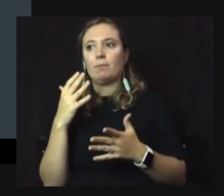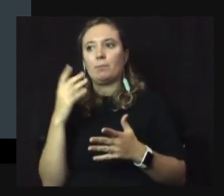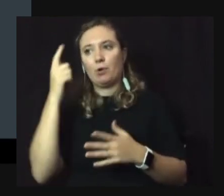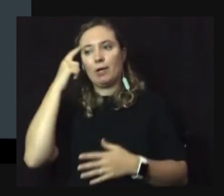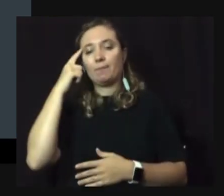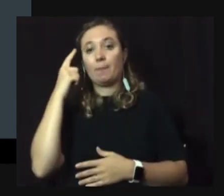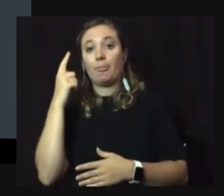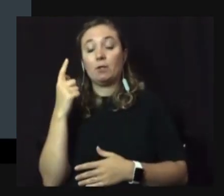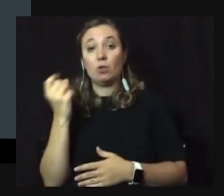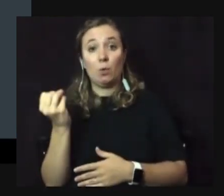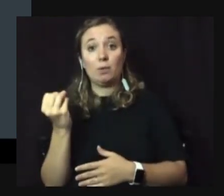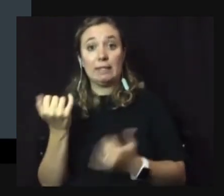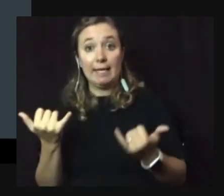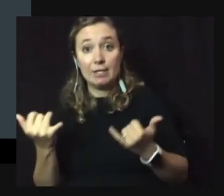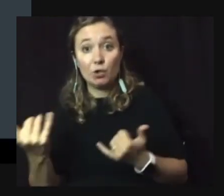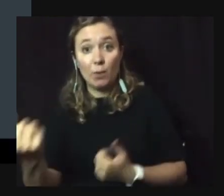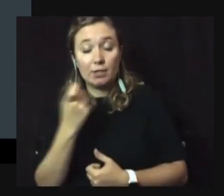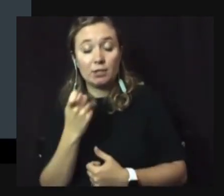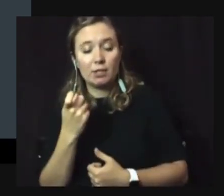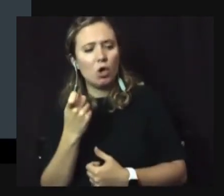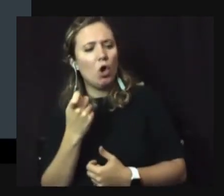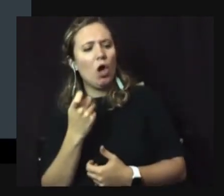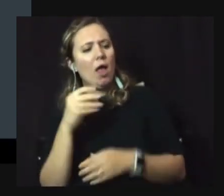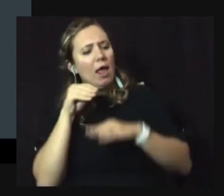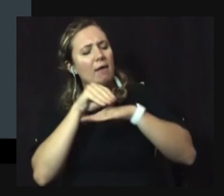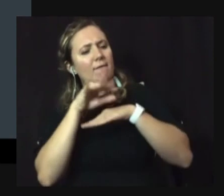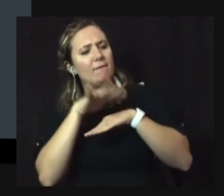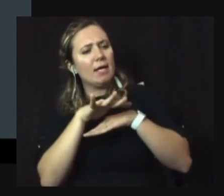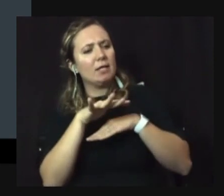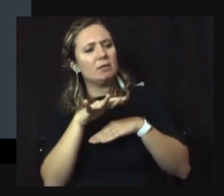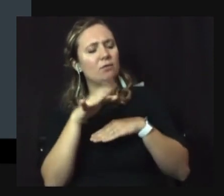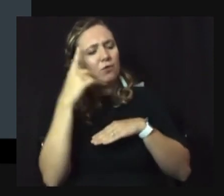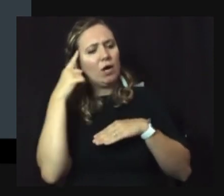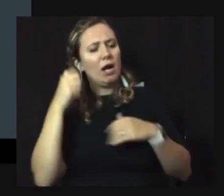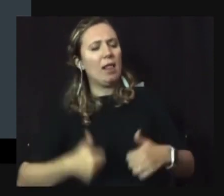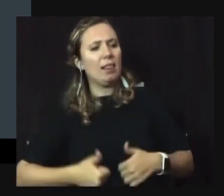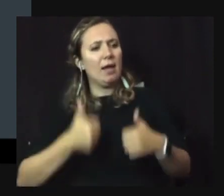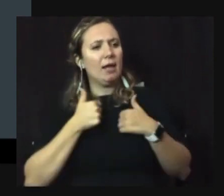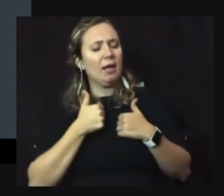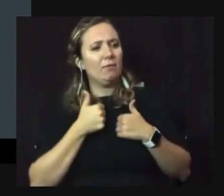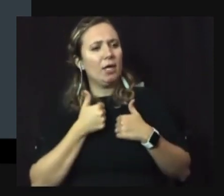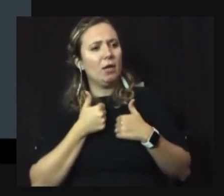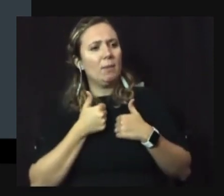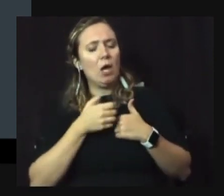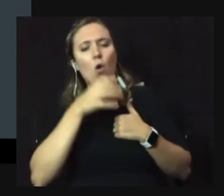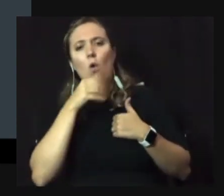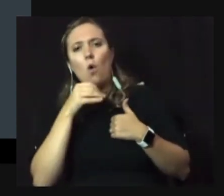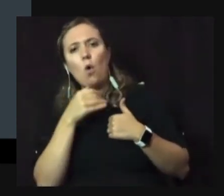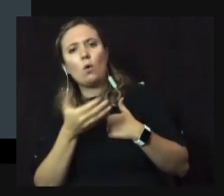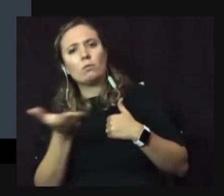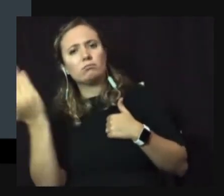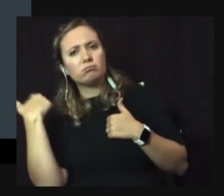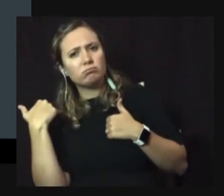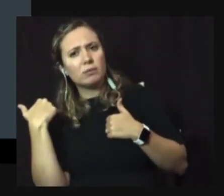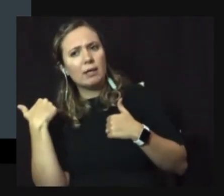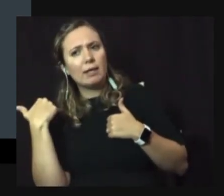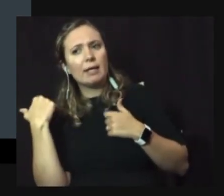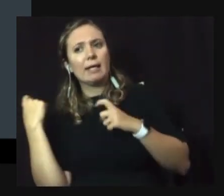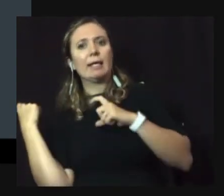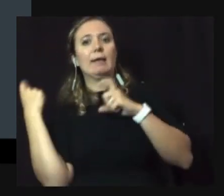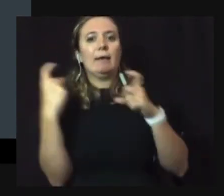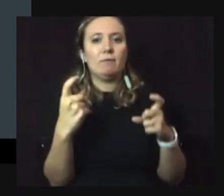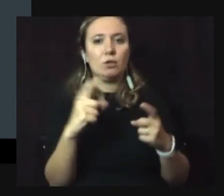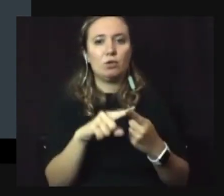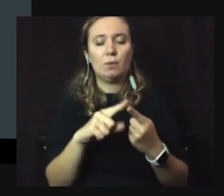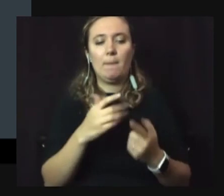of advice on life would I give my old self, or would my old self give to my current self? Having this